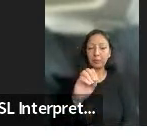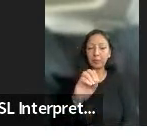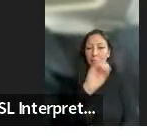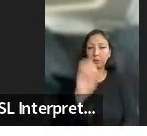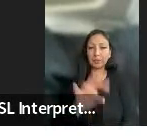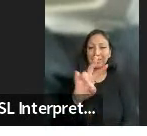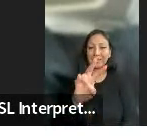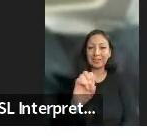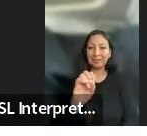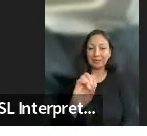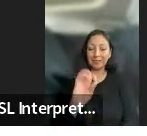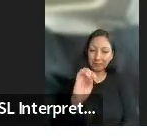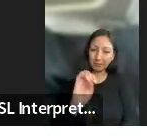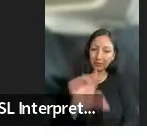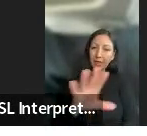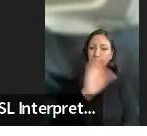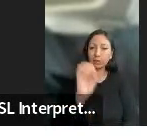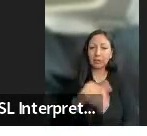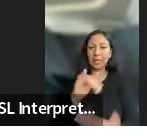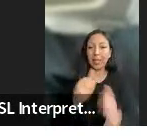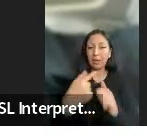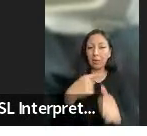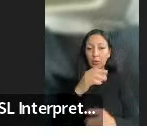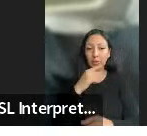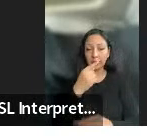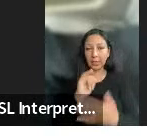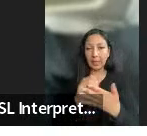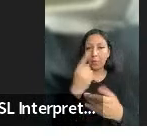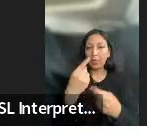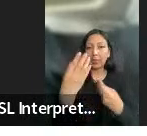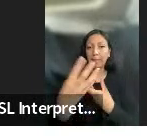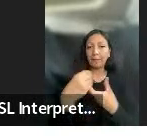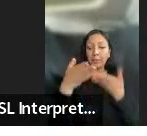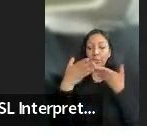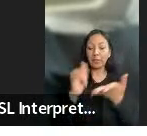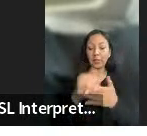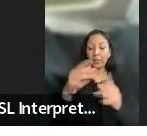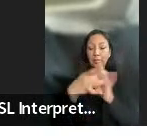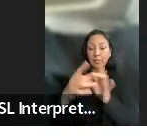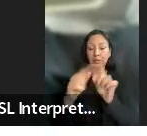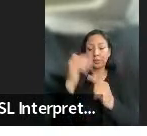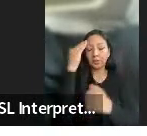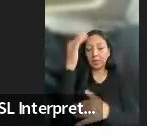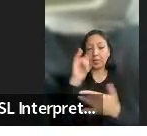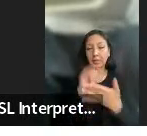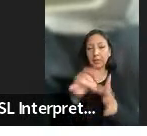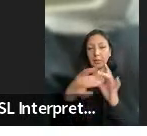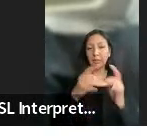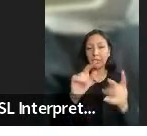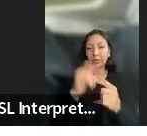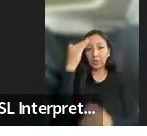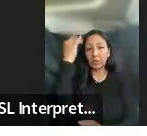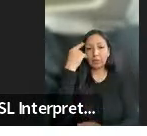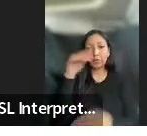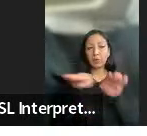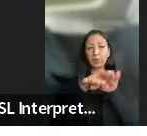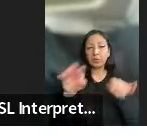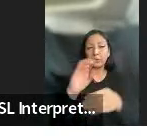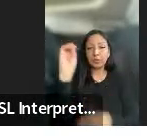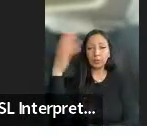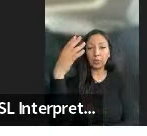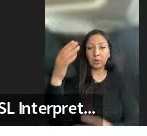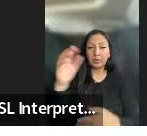talking about. The only part of our proposal that's related to heights is related to the height of rooftop solar